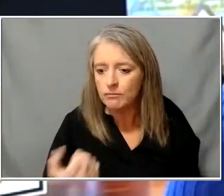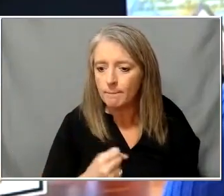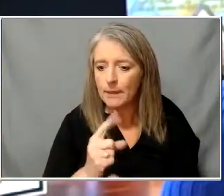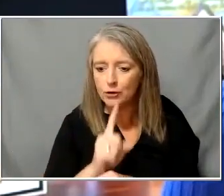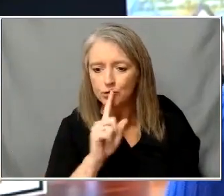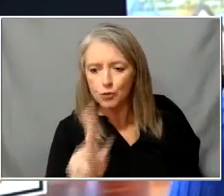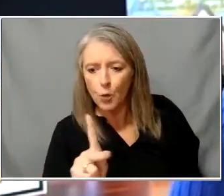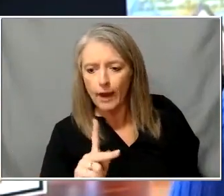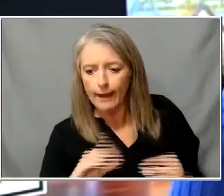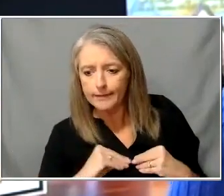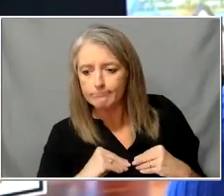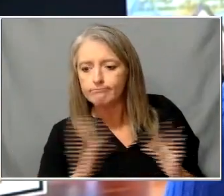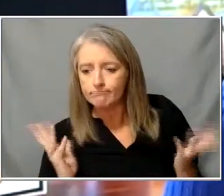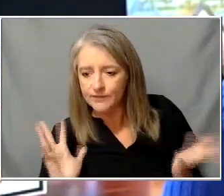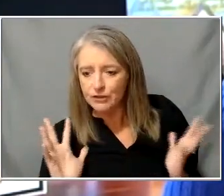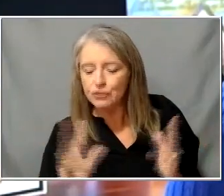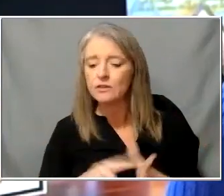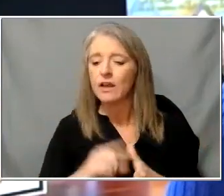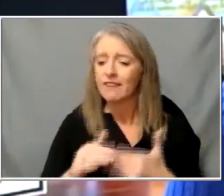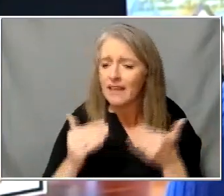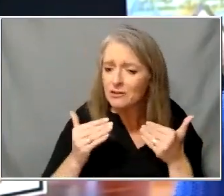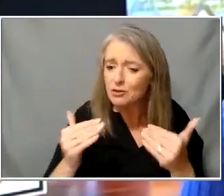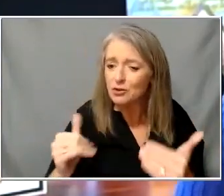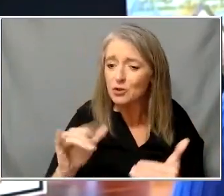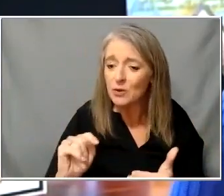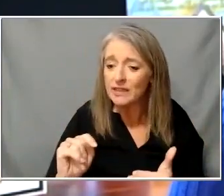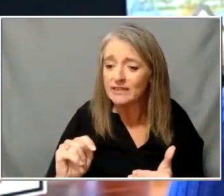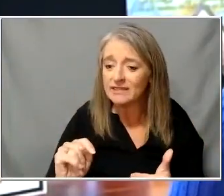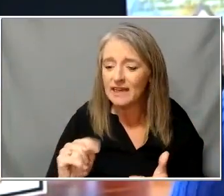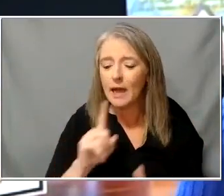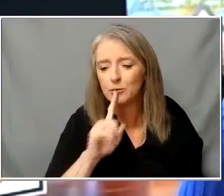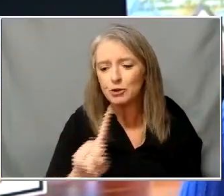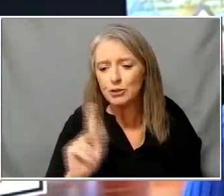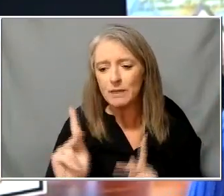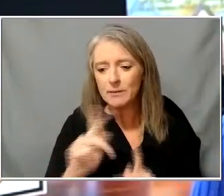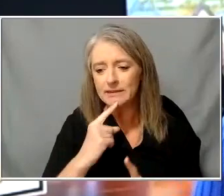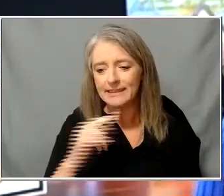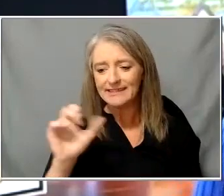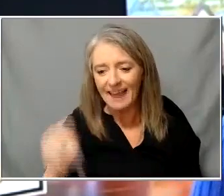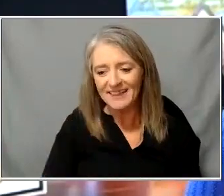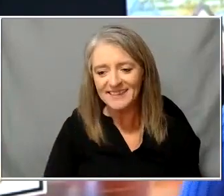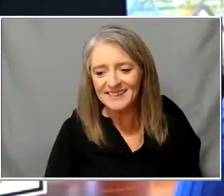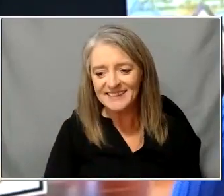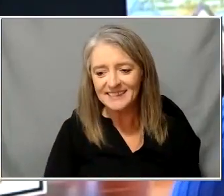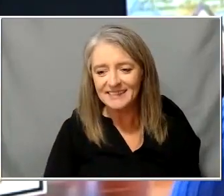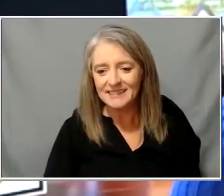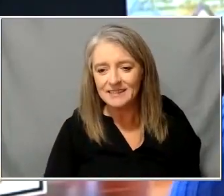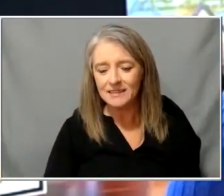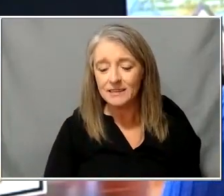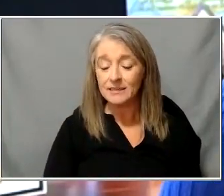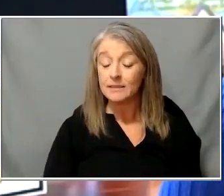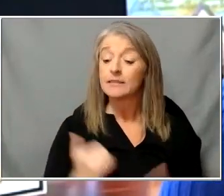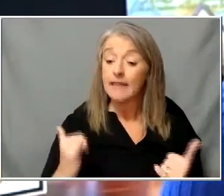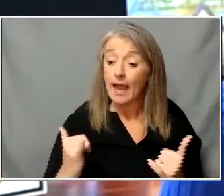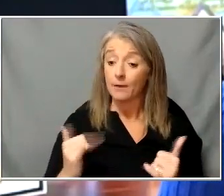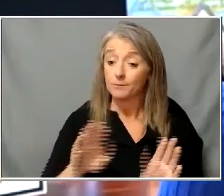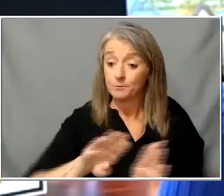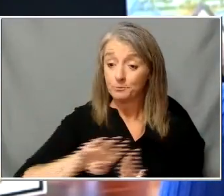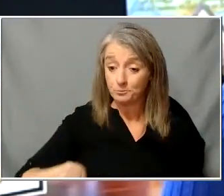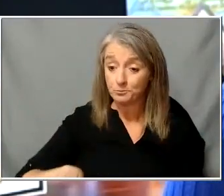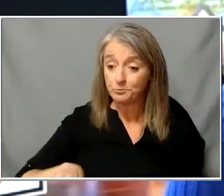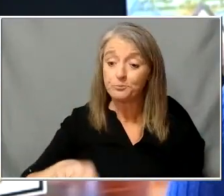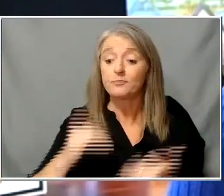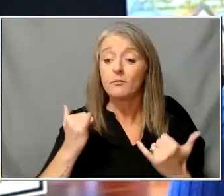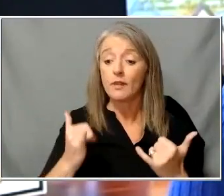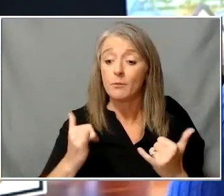it's okay, and then just do it, and I'm sure they'll say yes. Now, in terms of what I would say to someone who is diagnosed